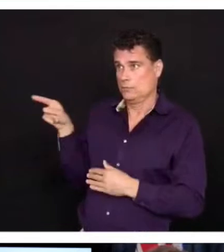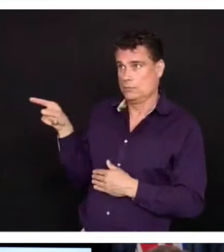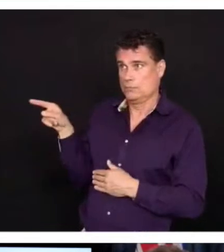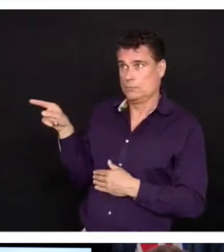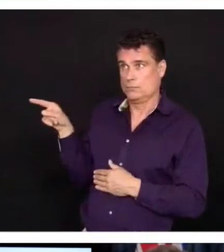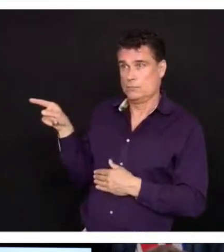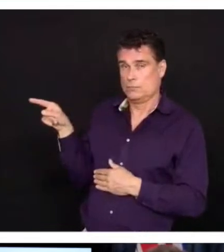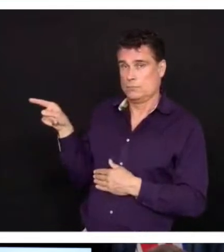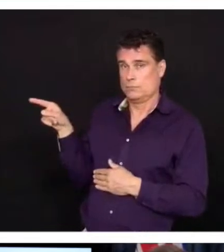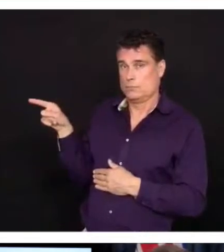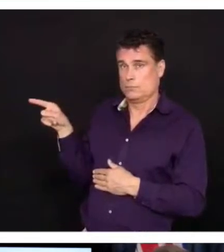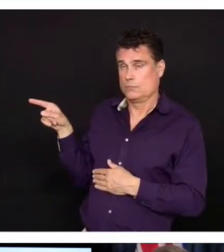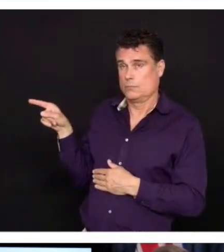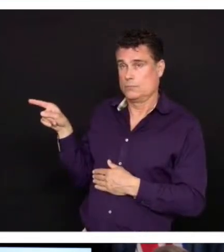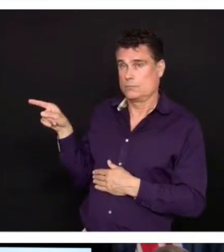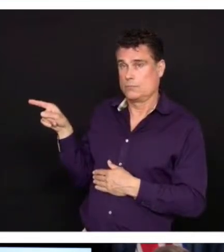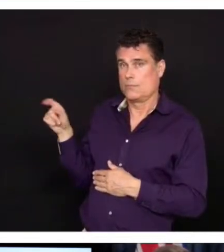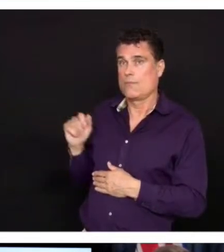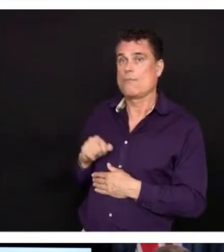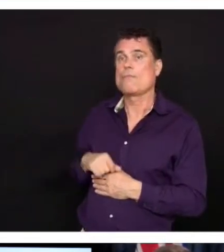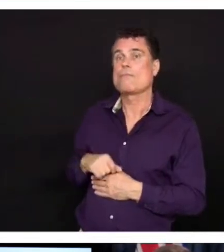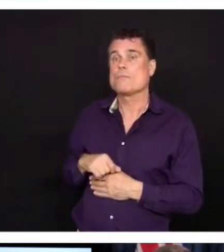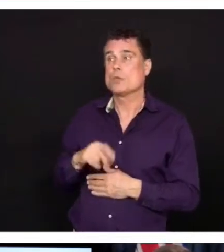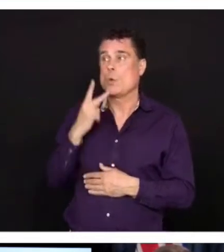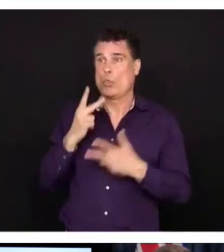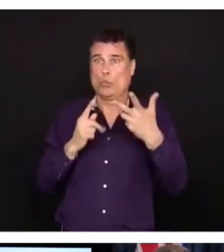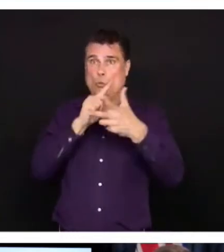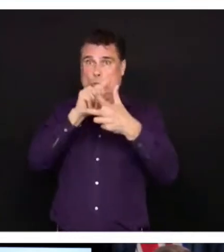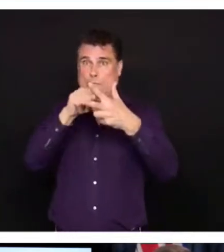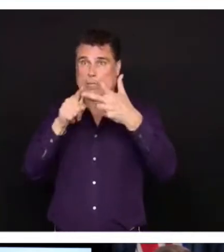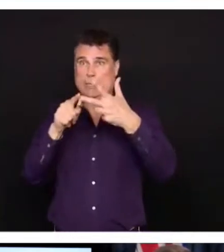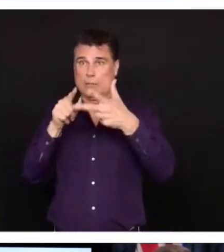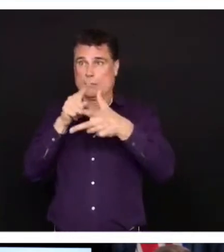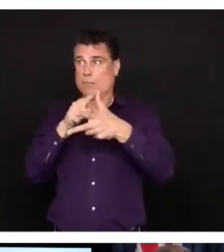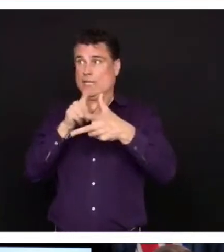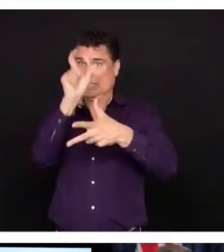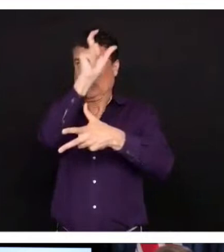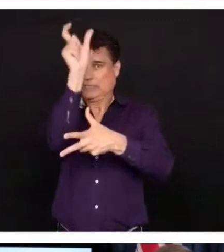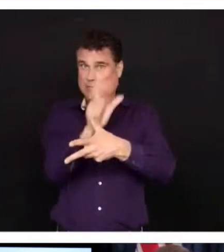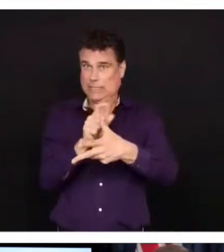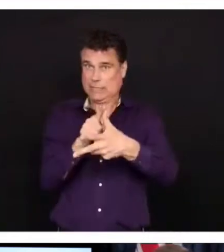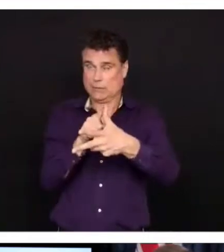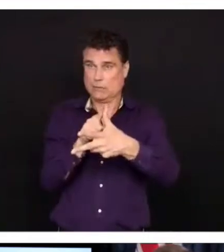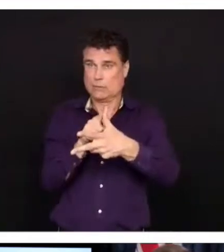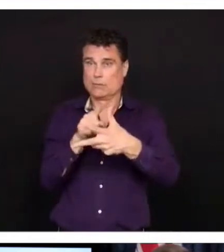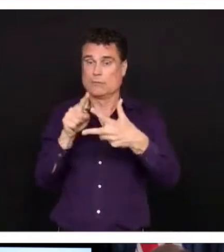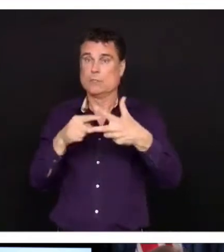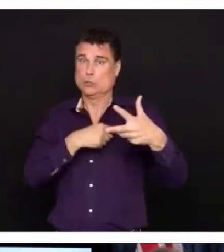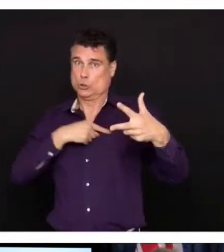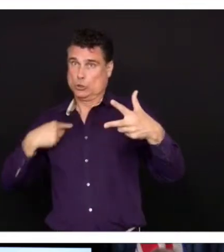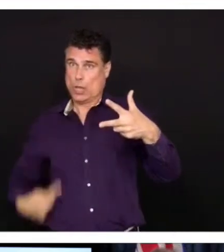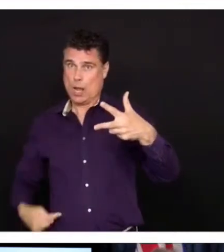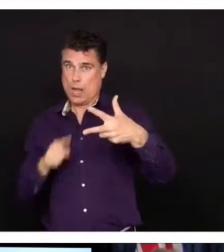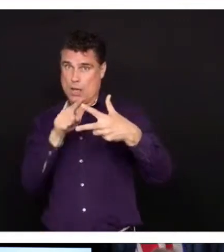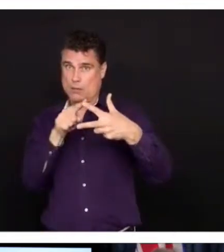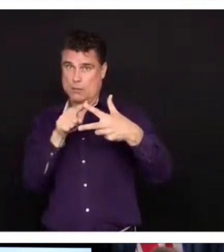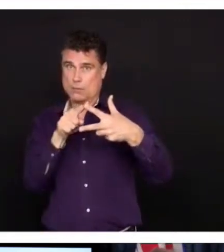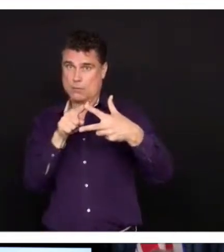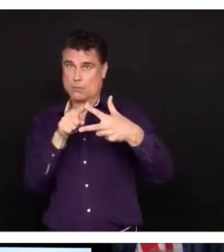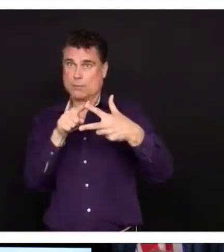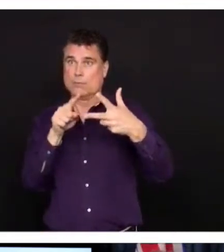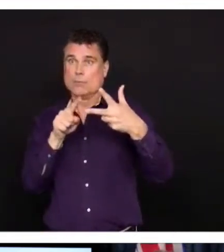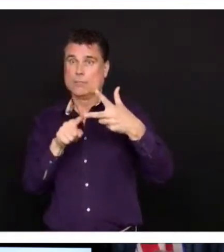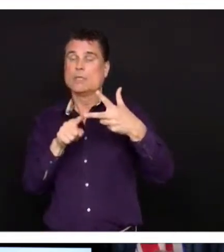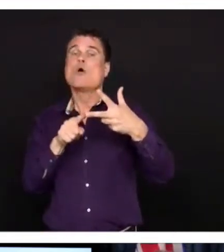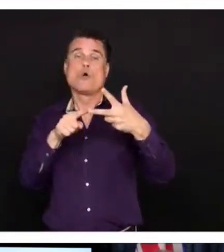we had followed, or we were to follow those trajectories, what the epidemic would look like in British Columbia. And so